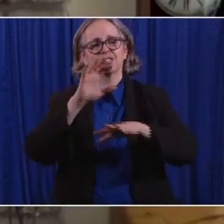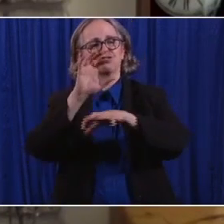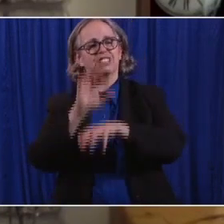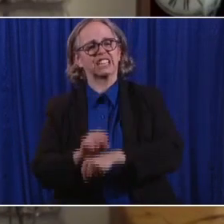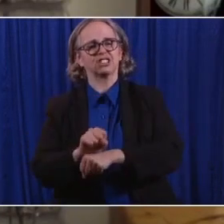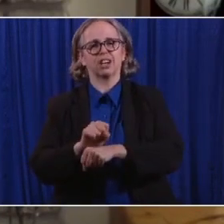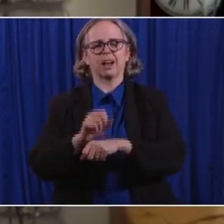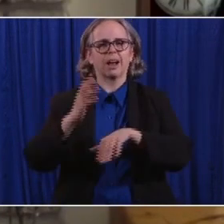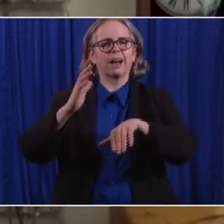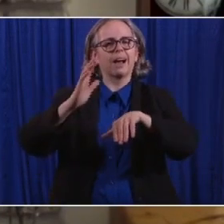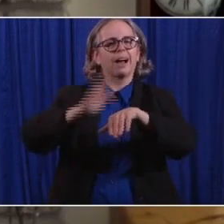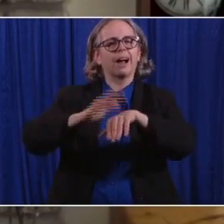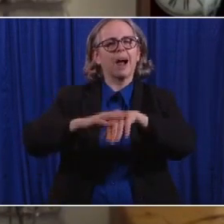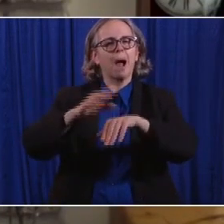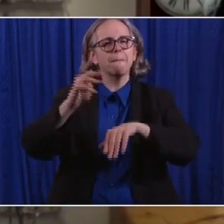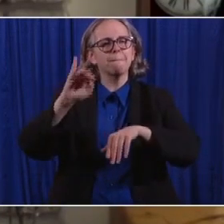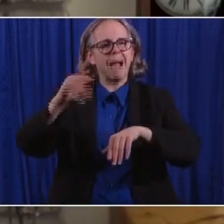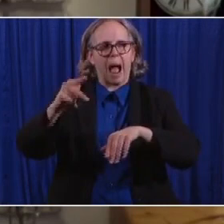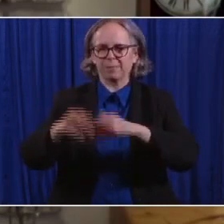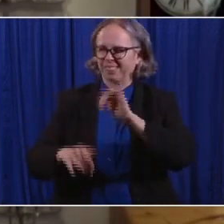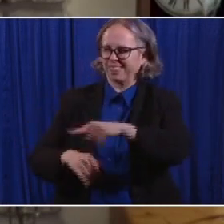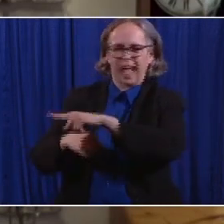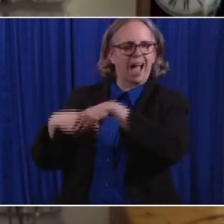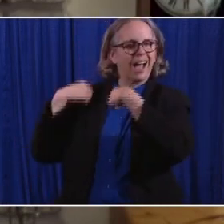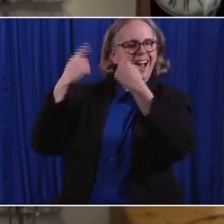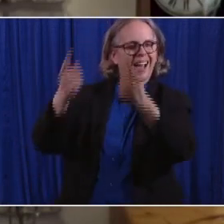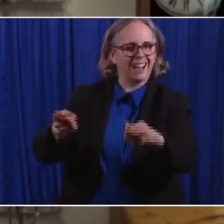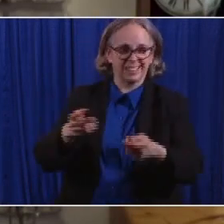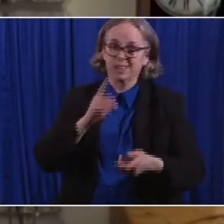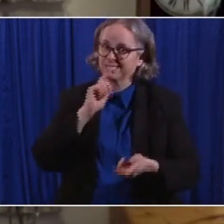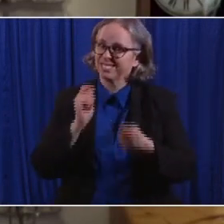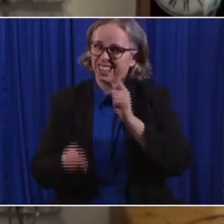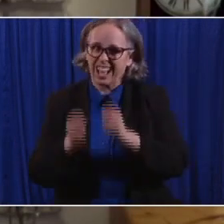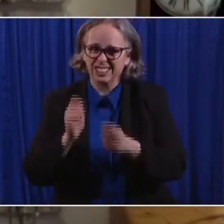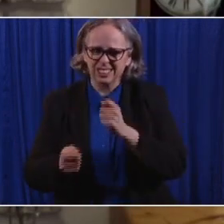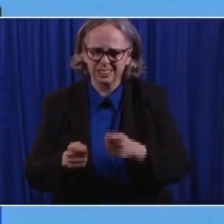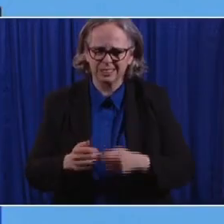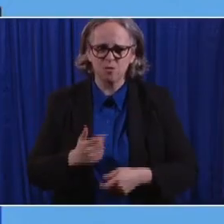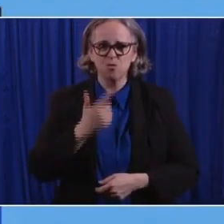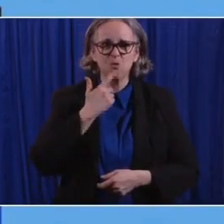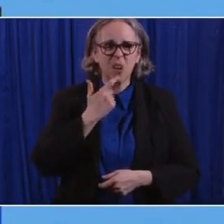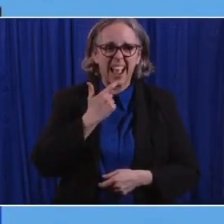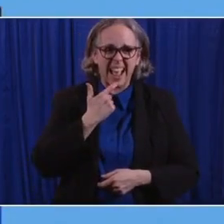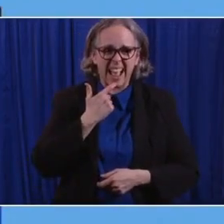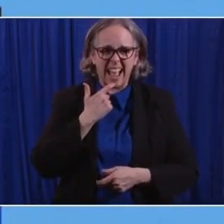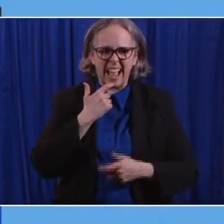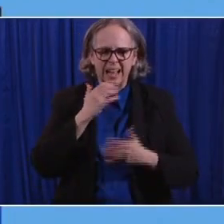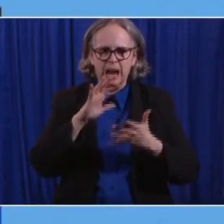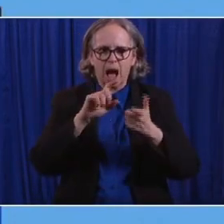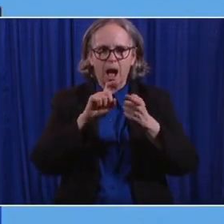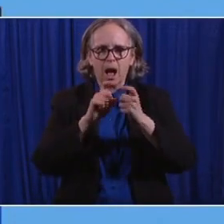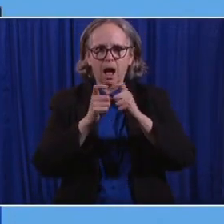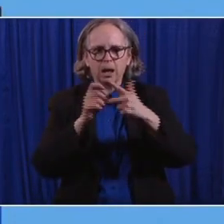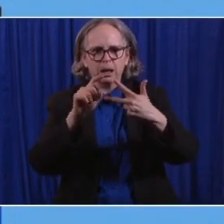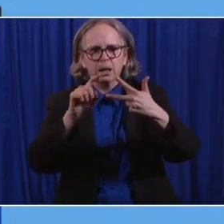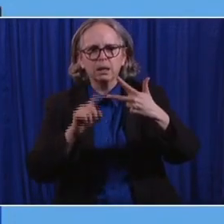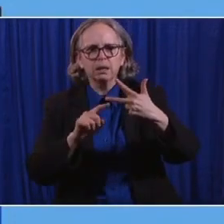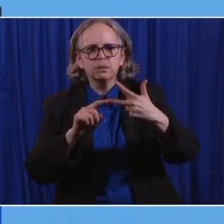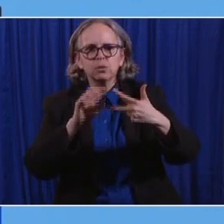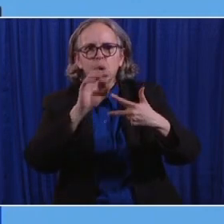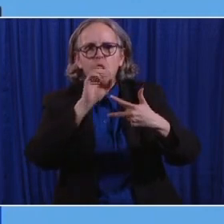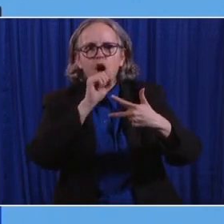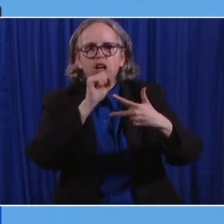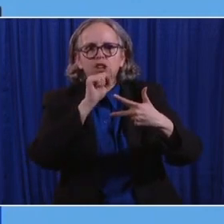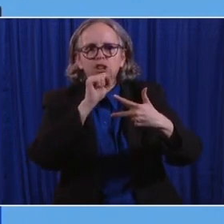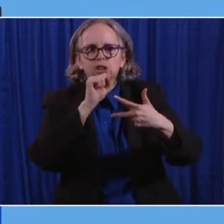changes. We're also seeing more counties move off of red in the advisory system. This week, 9 counties are moving from red to orange. Those